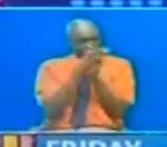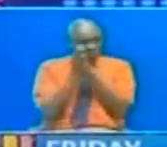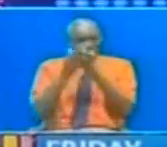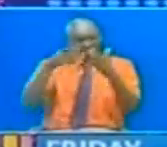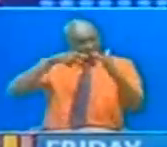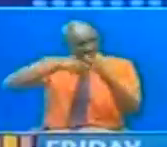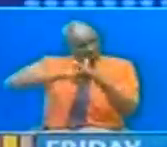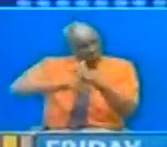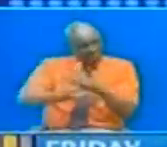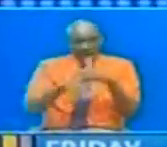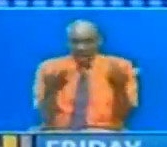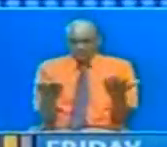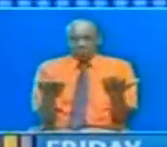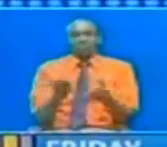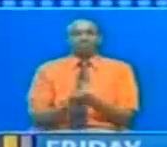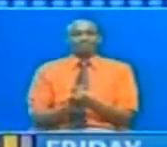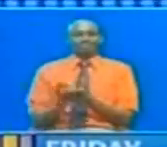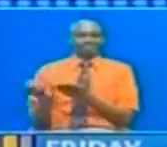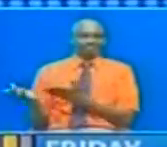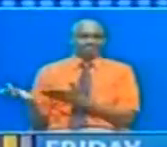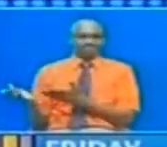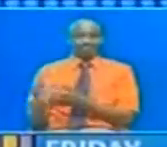the numbers for us.